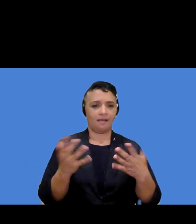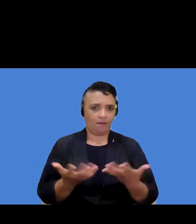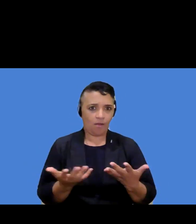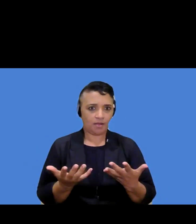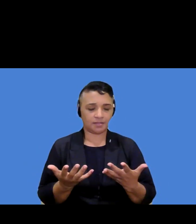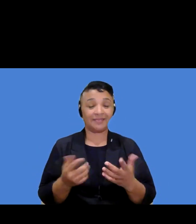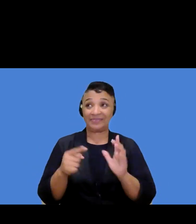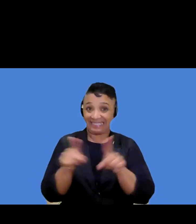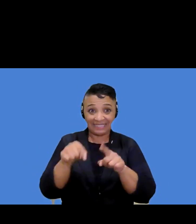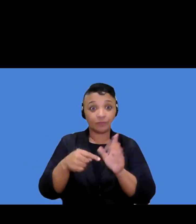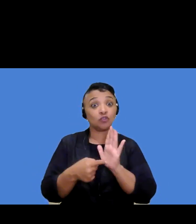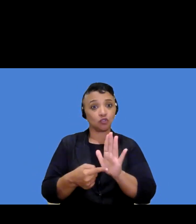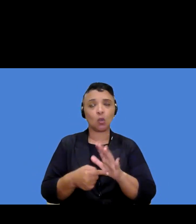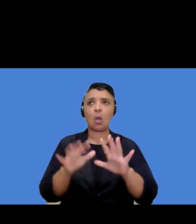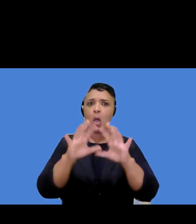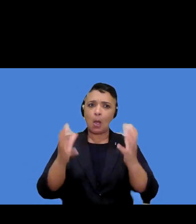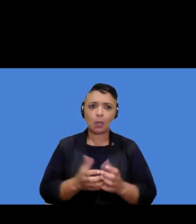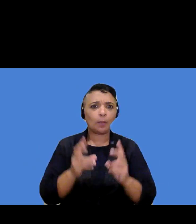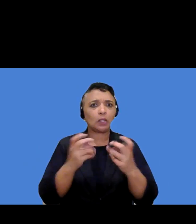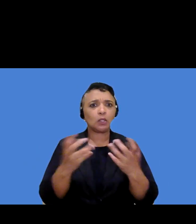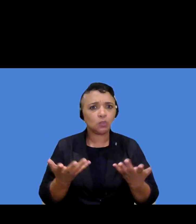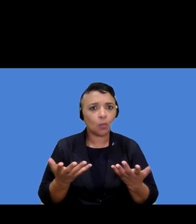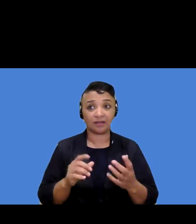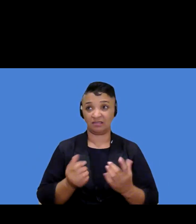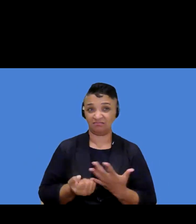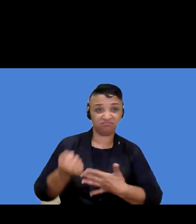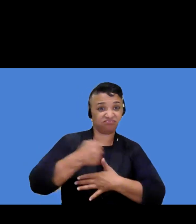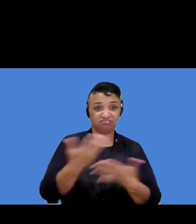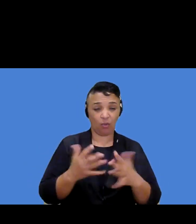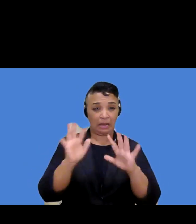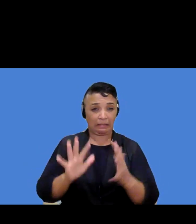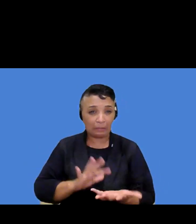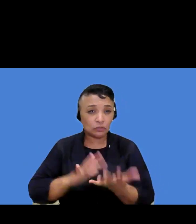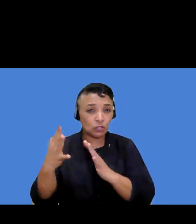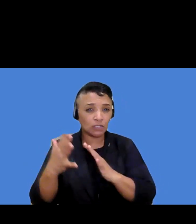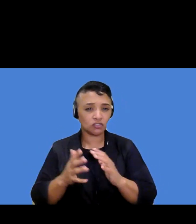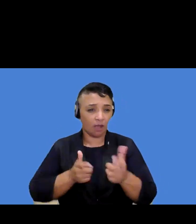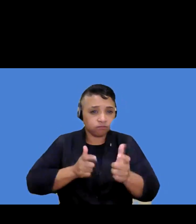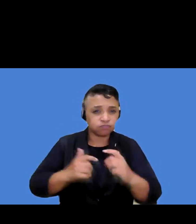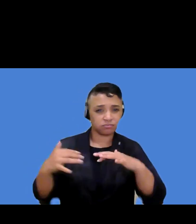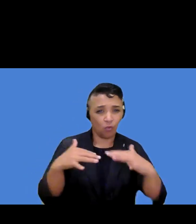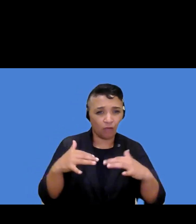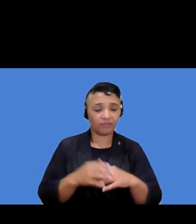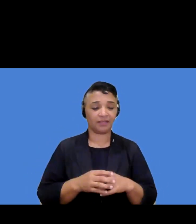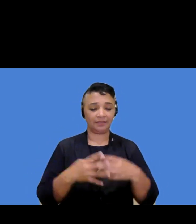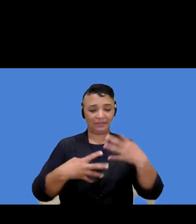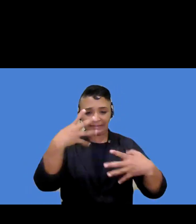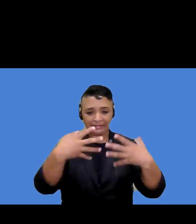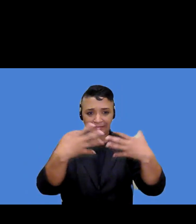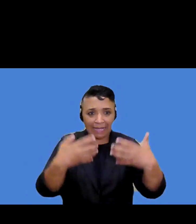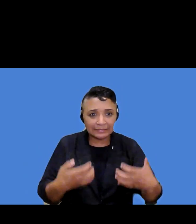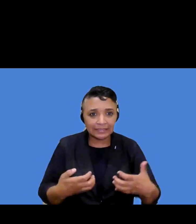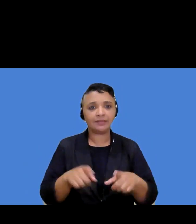global emerging issues like climate change, conflict, disaggregated data, inclusive